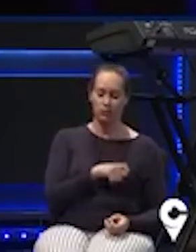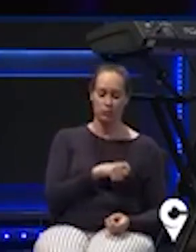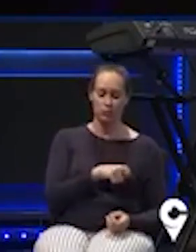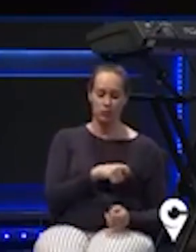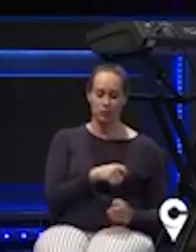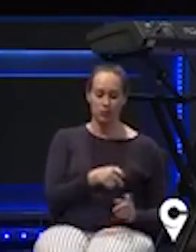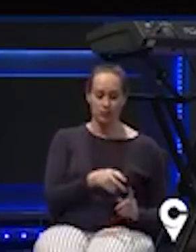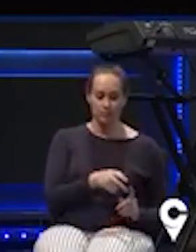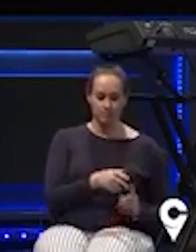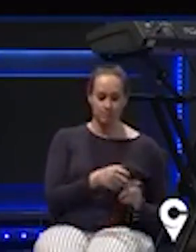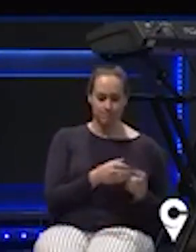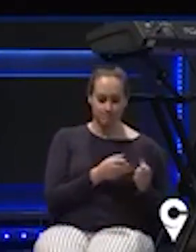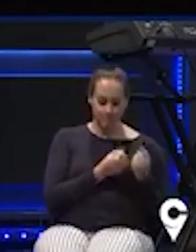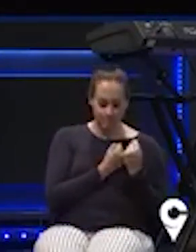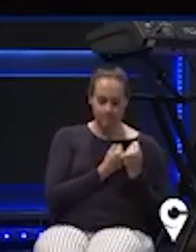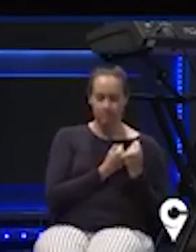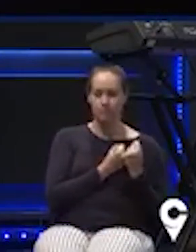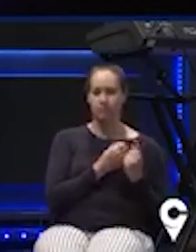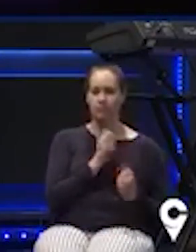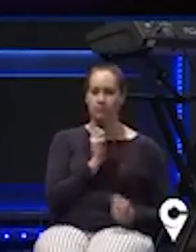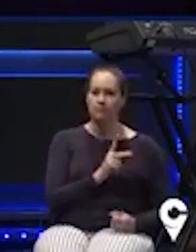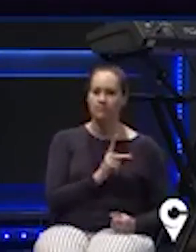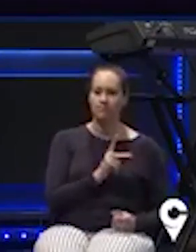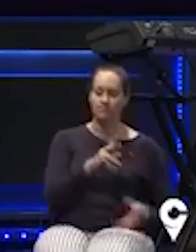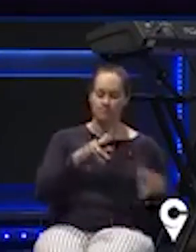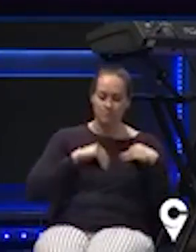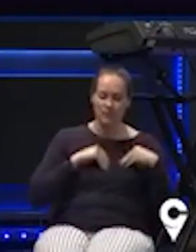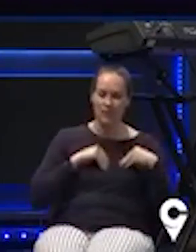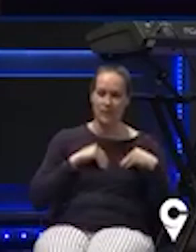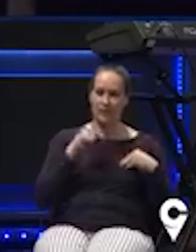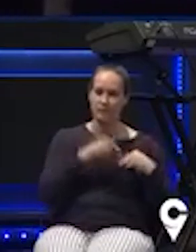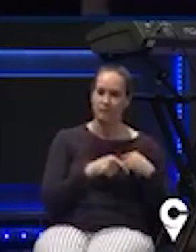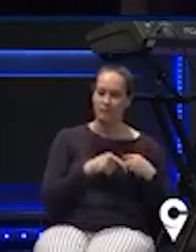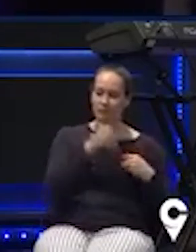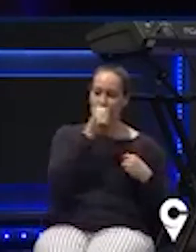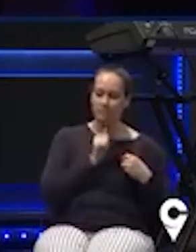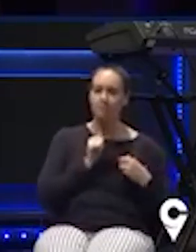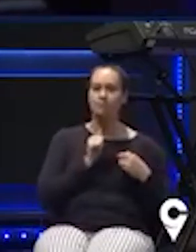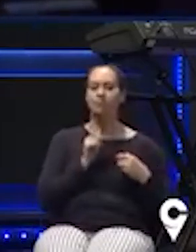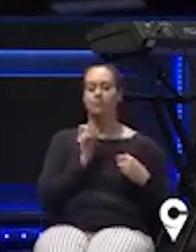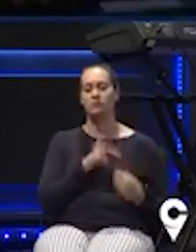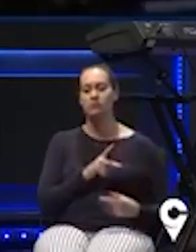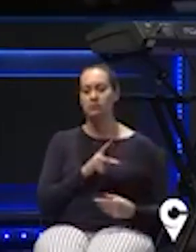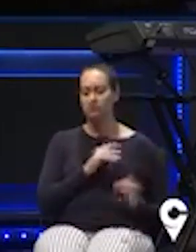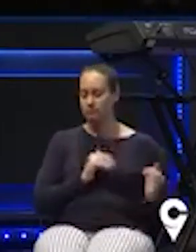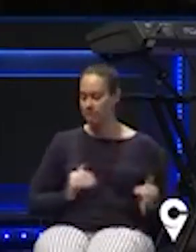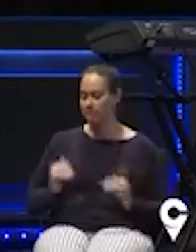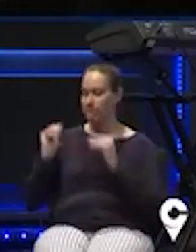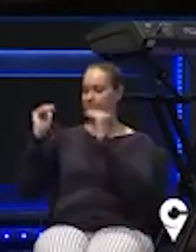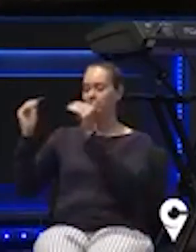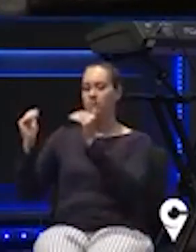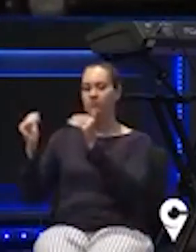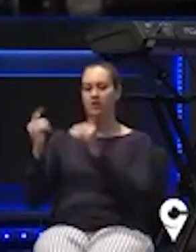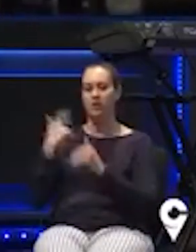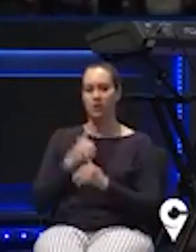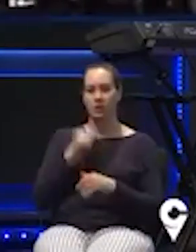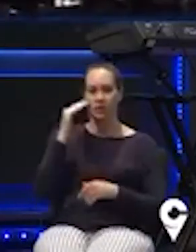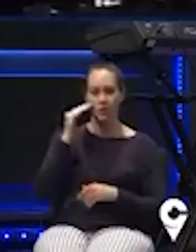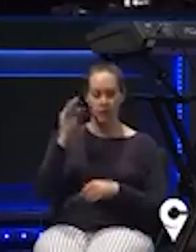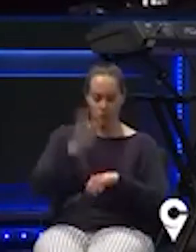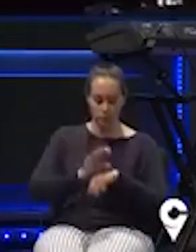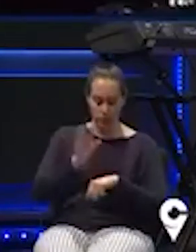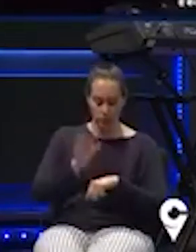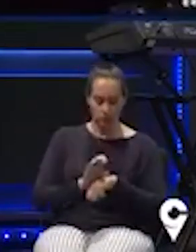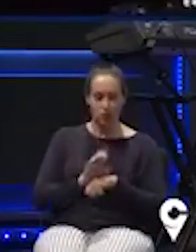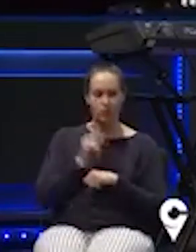you're going through. Everything that Christ learned, everything that the disciples learned, put us on a path for the church to be born and birthed in Acts